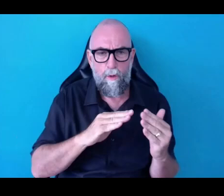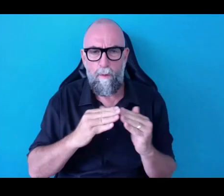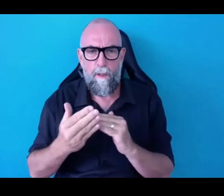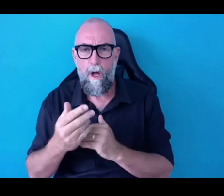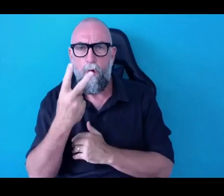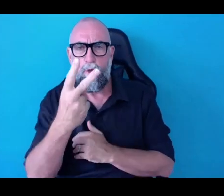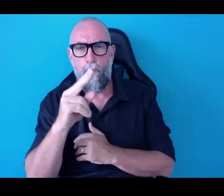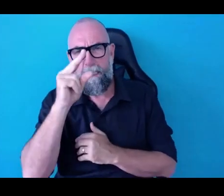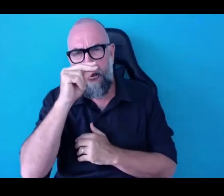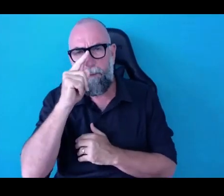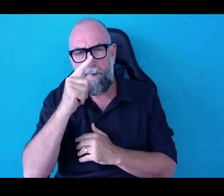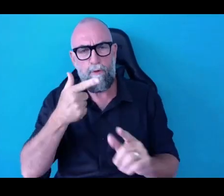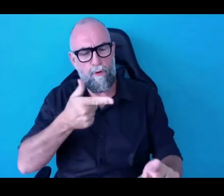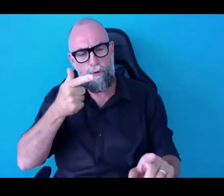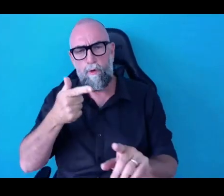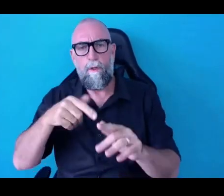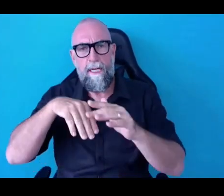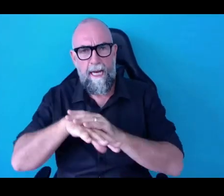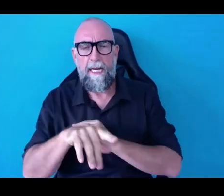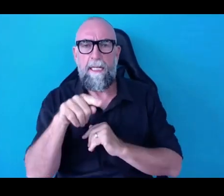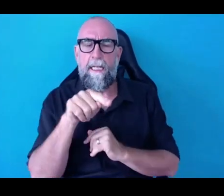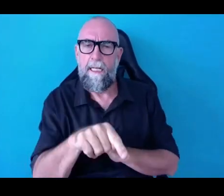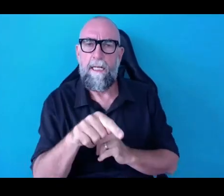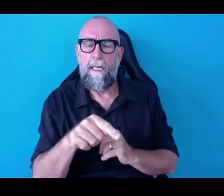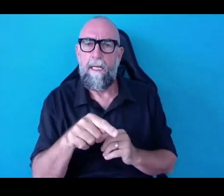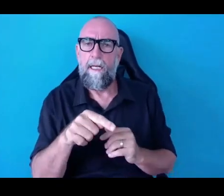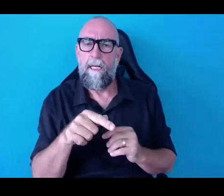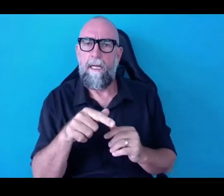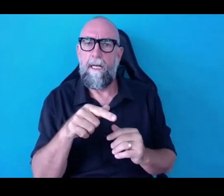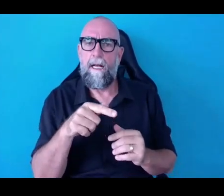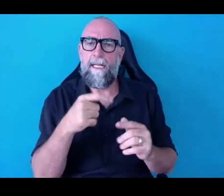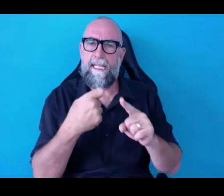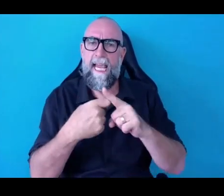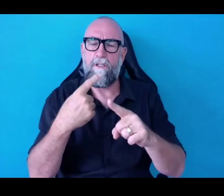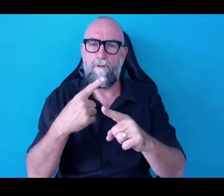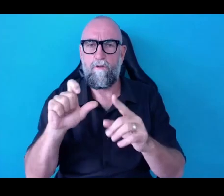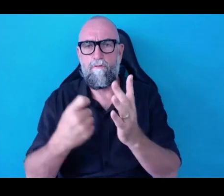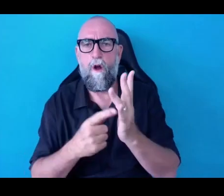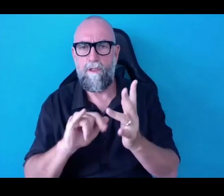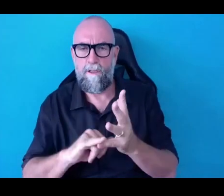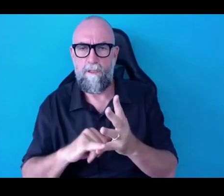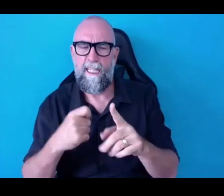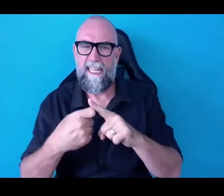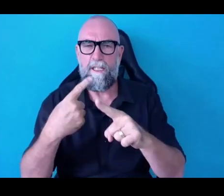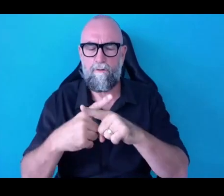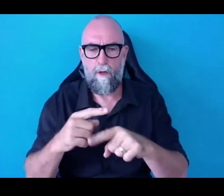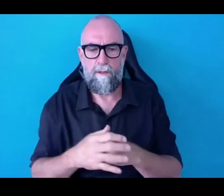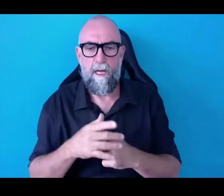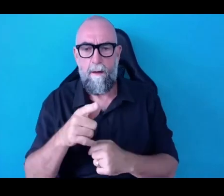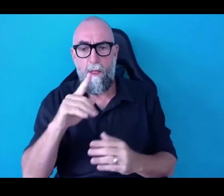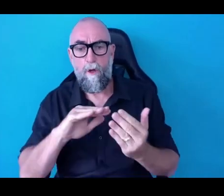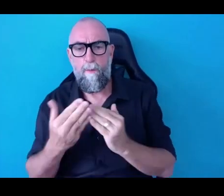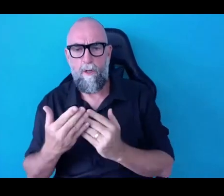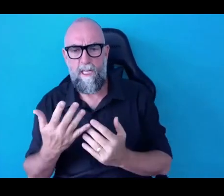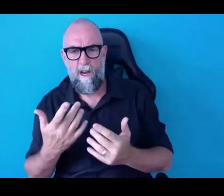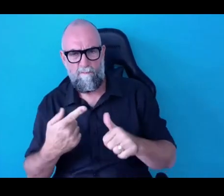overnight. The response from the local community was one of anger and frustration, and protest was staged in response.